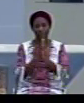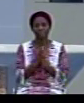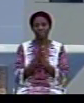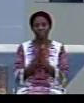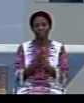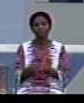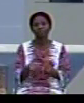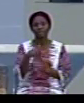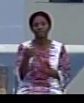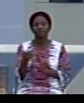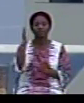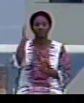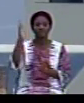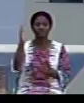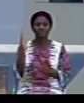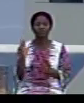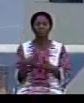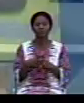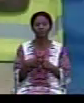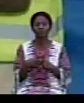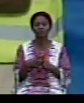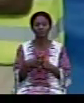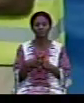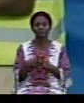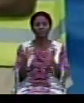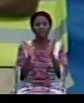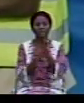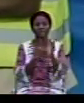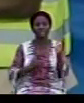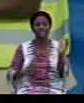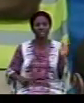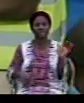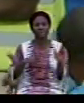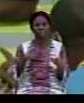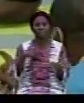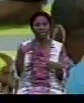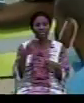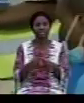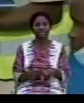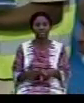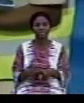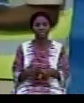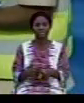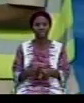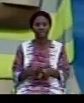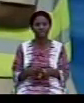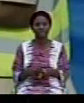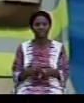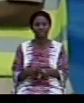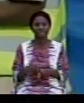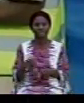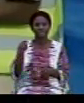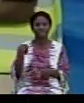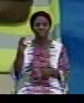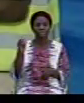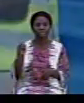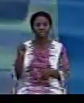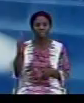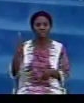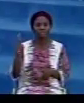brief, straightforward, please. Praise the Lord. My name is Tomilola Olulano from Suleiman Jadi